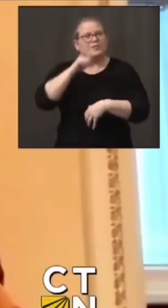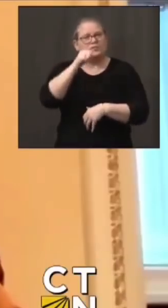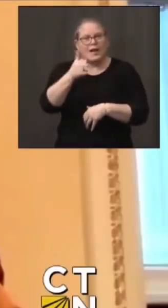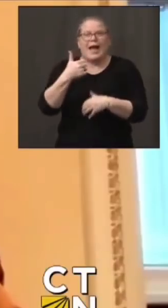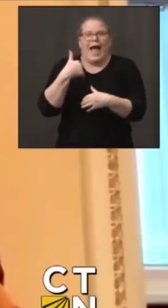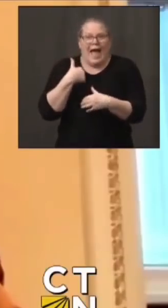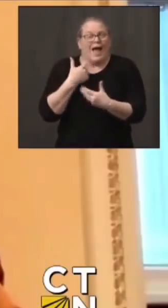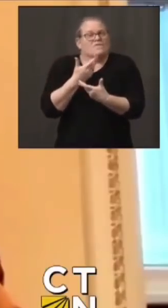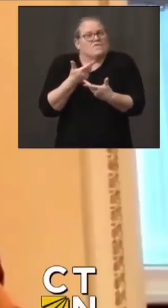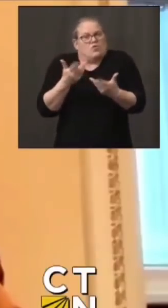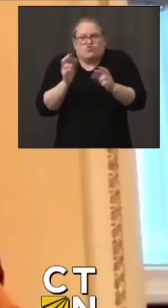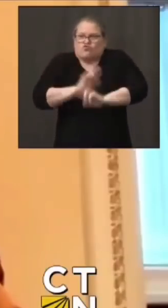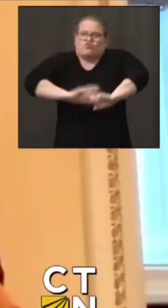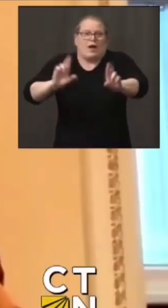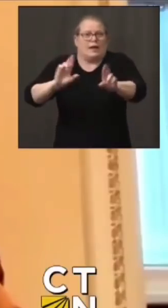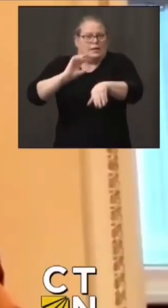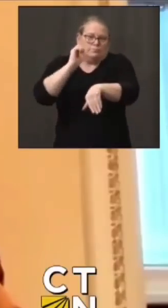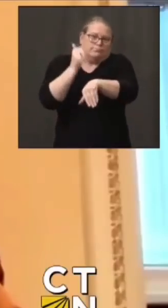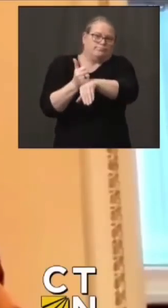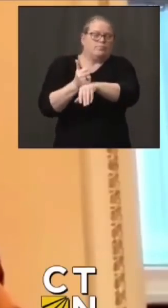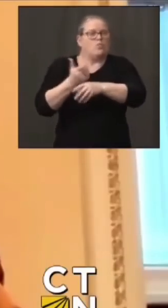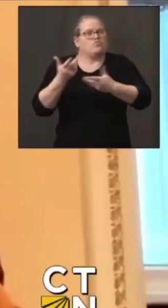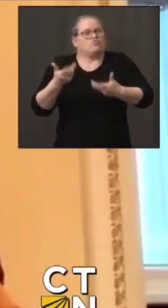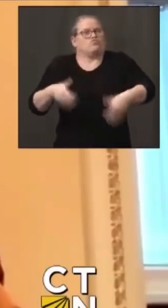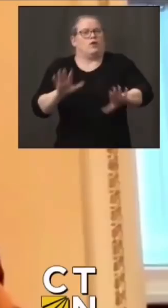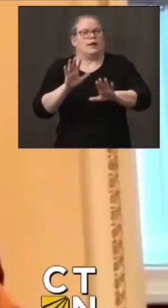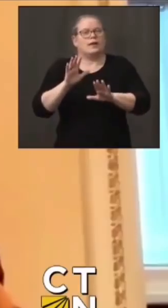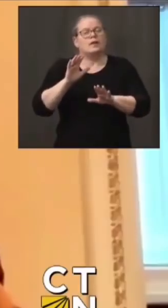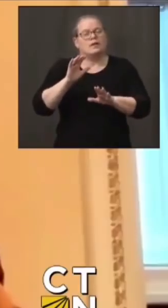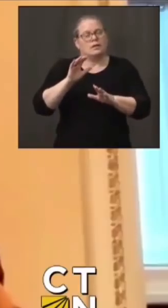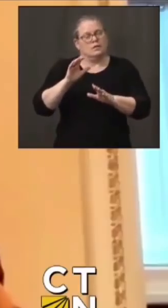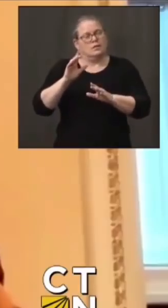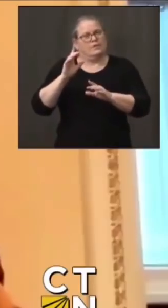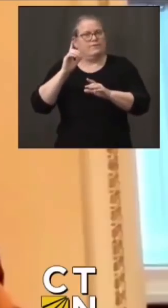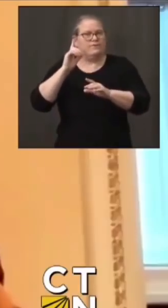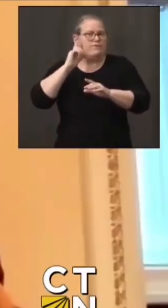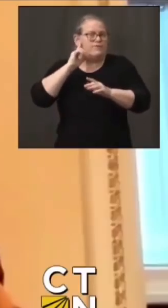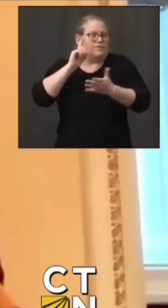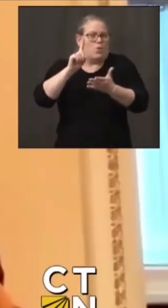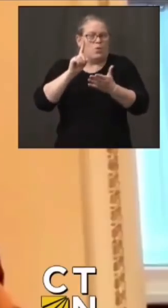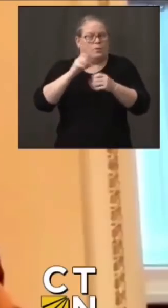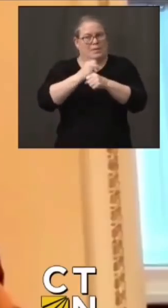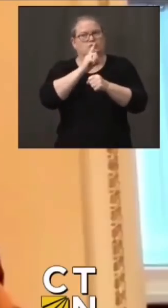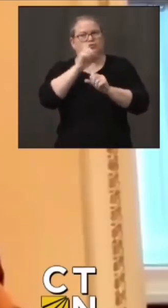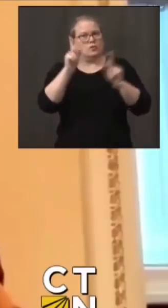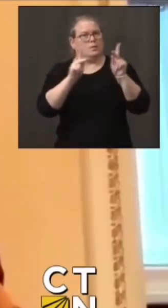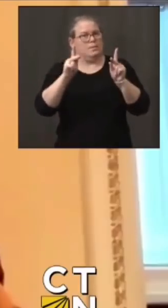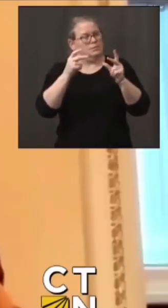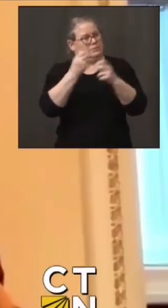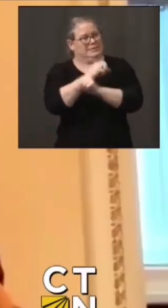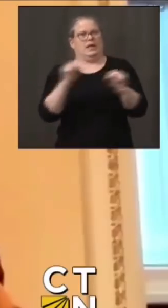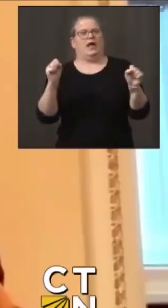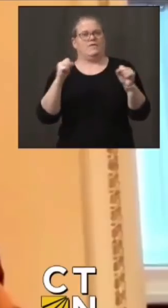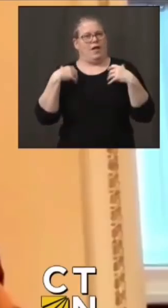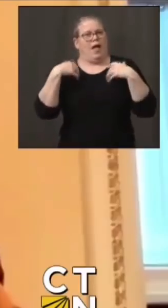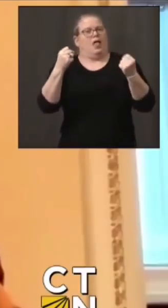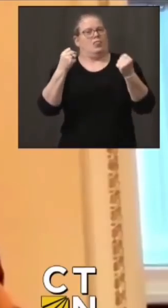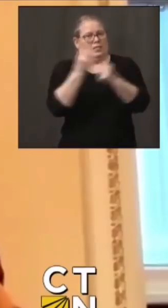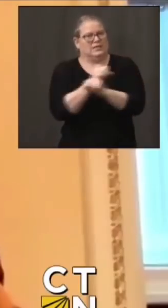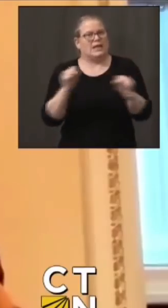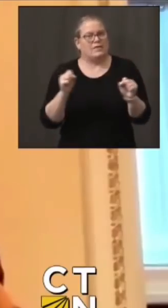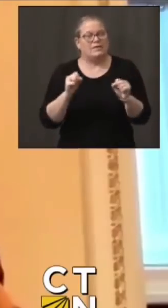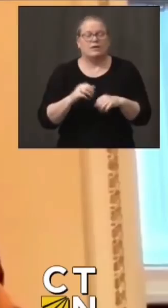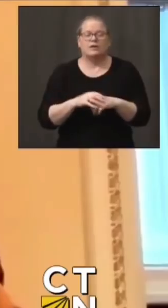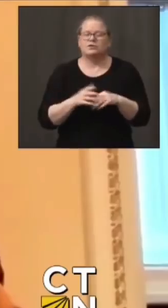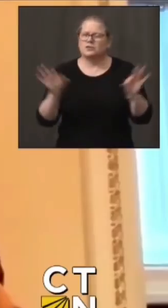provide a safety and a health safety to the public. So we need to take a look at that